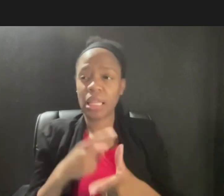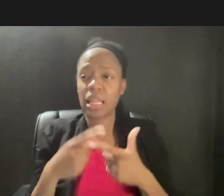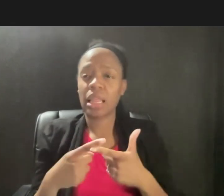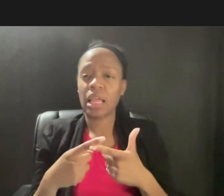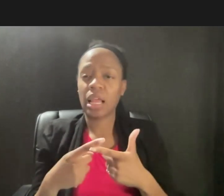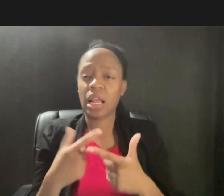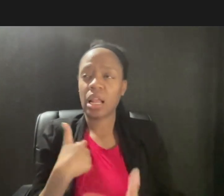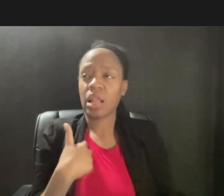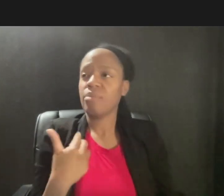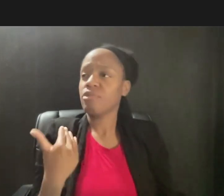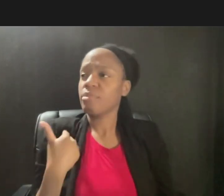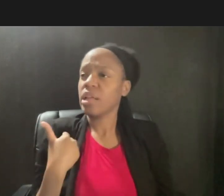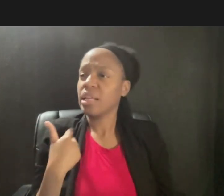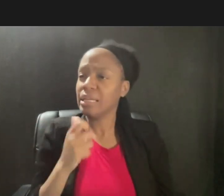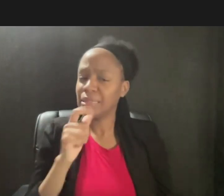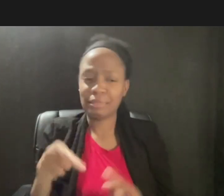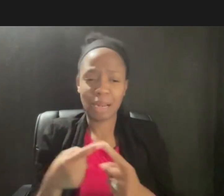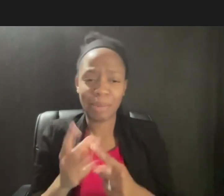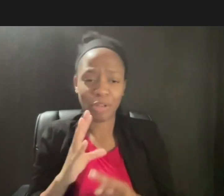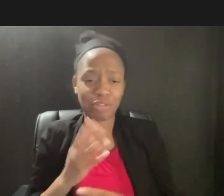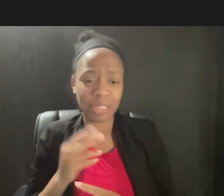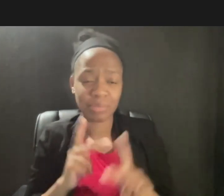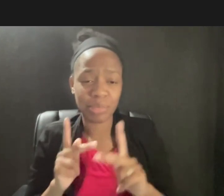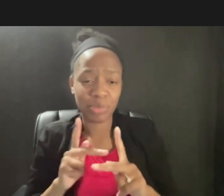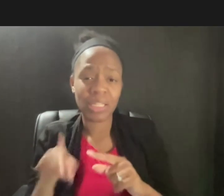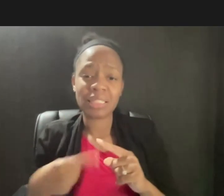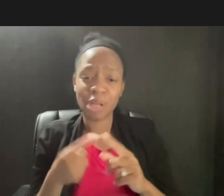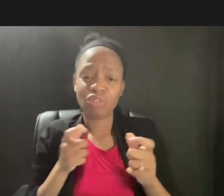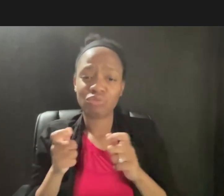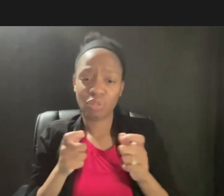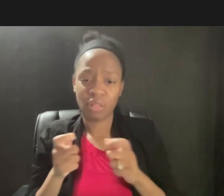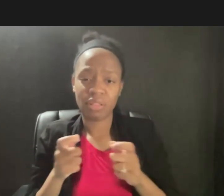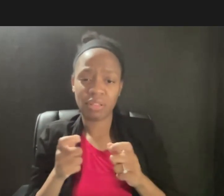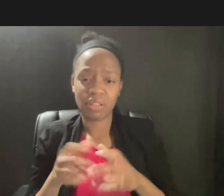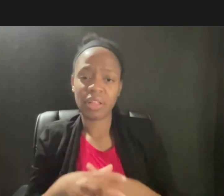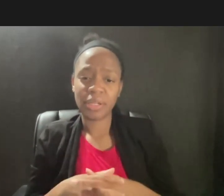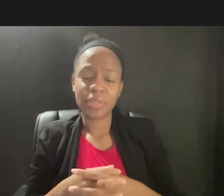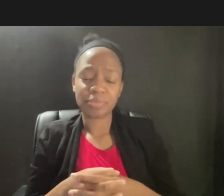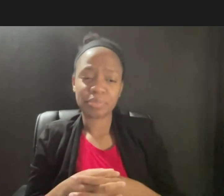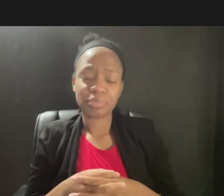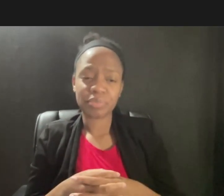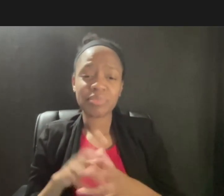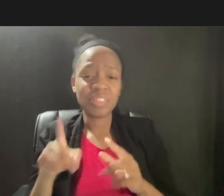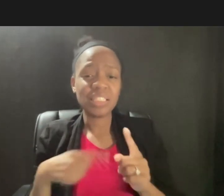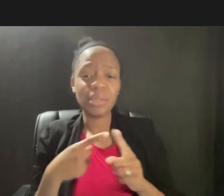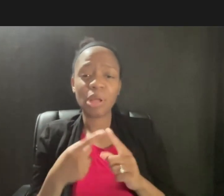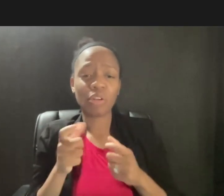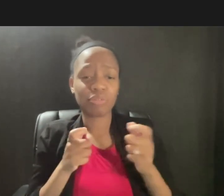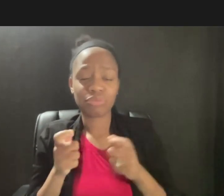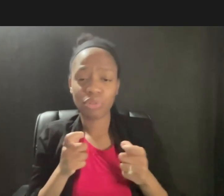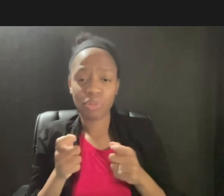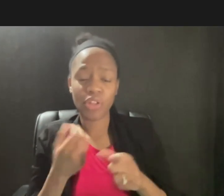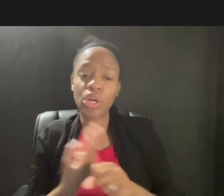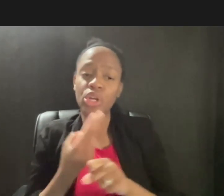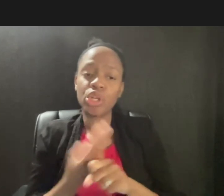reminded this isn't about trans people, it's about control. It's about control, and they're using